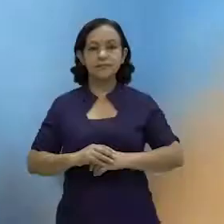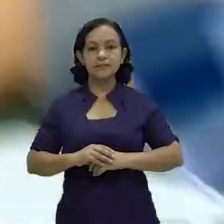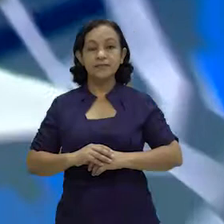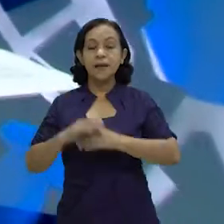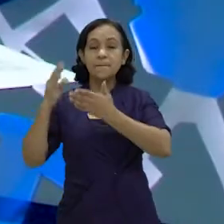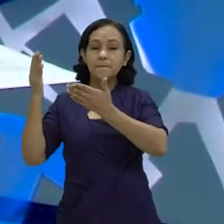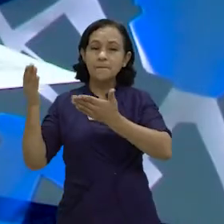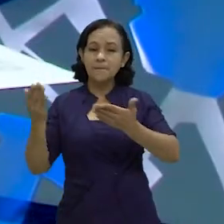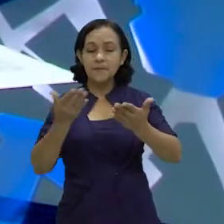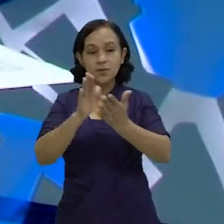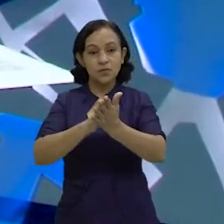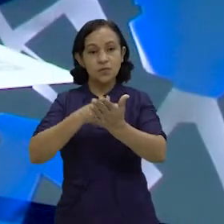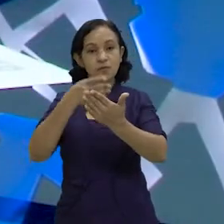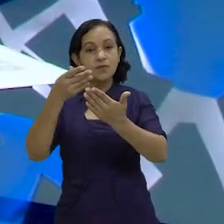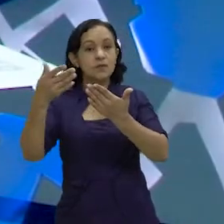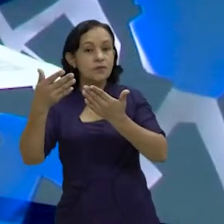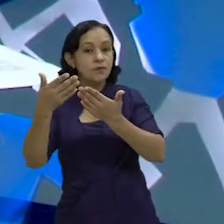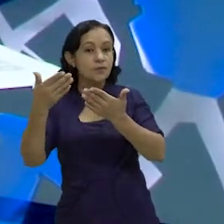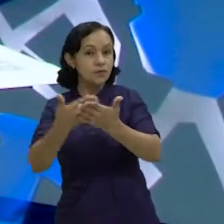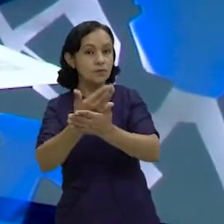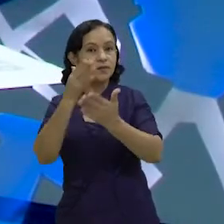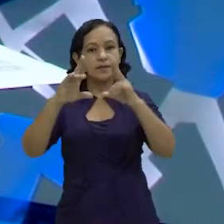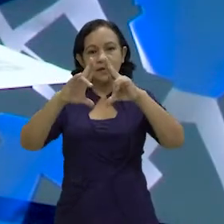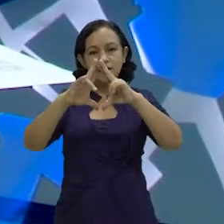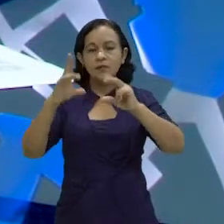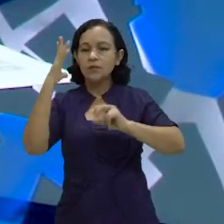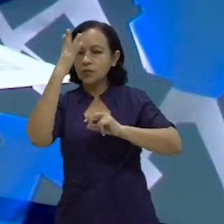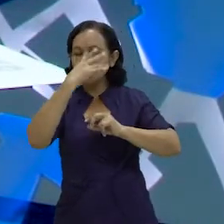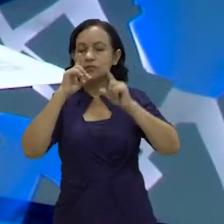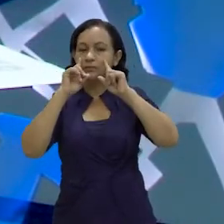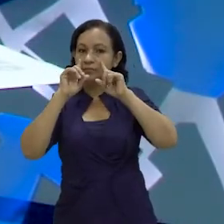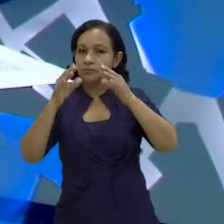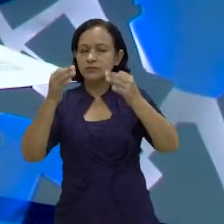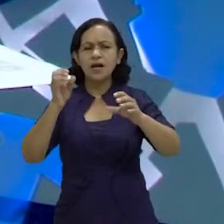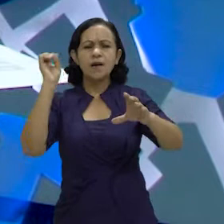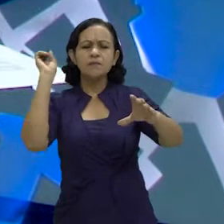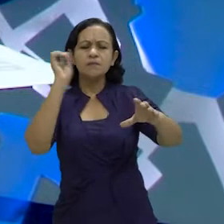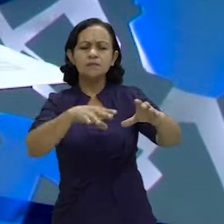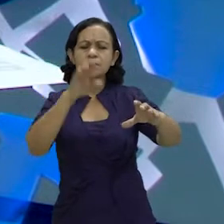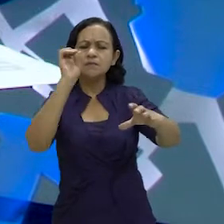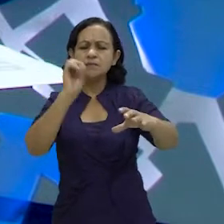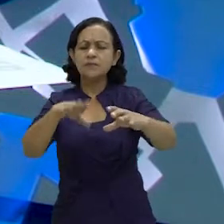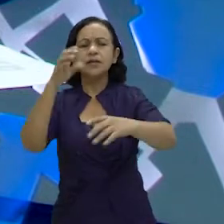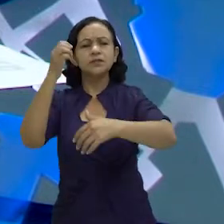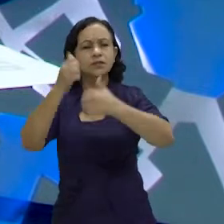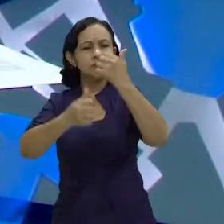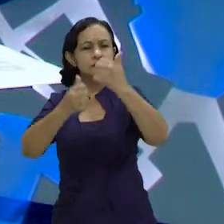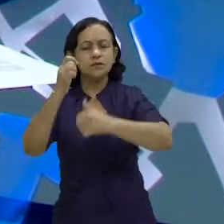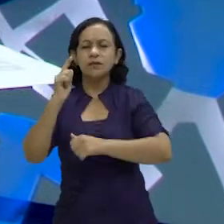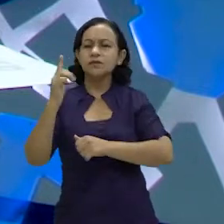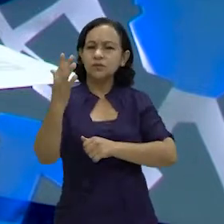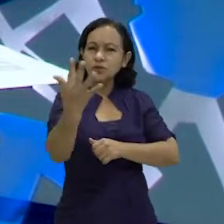Welcome to a new edition of the Nicaragua Linda and Segura. The garbage as a waste is a problem that